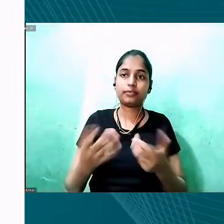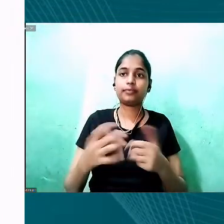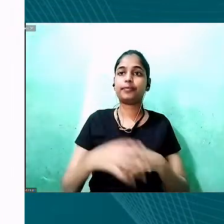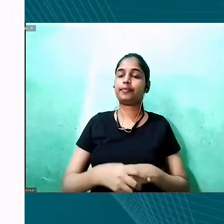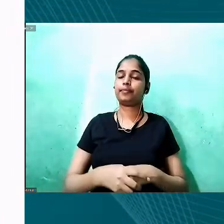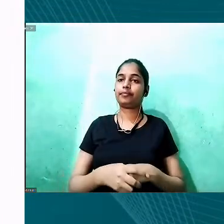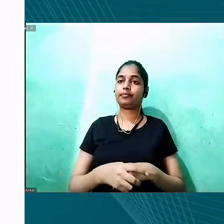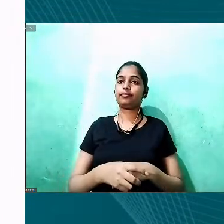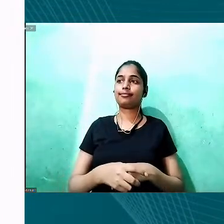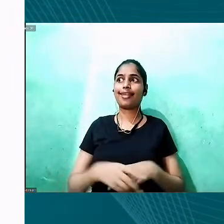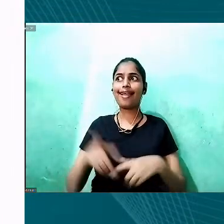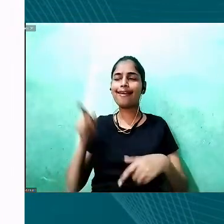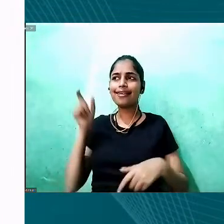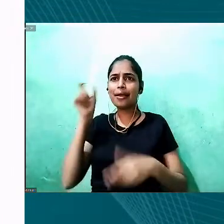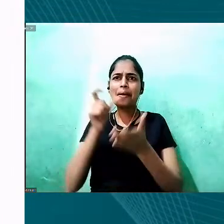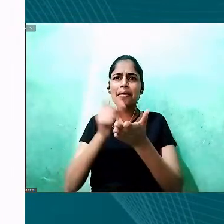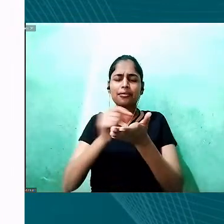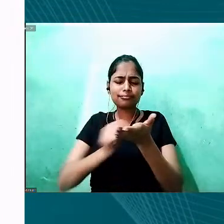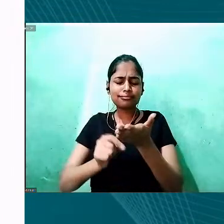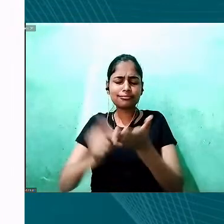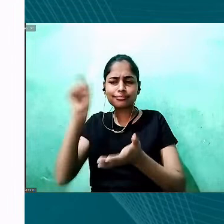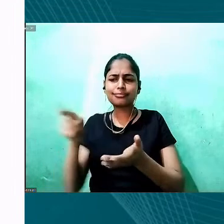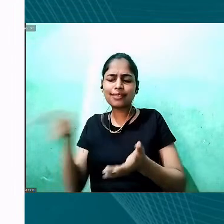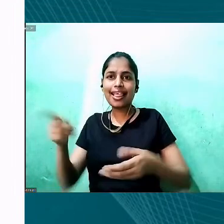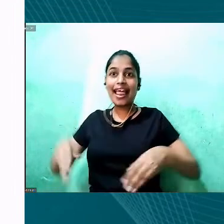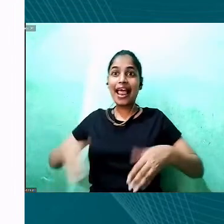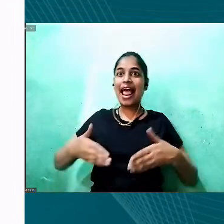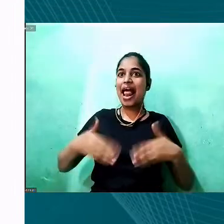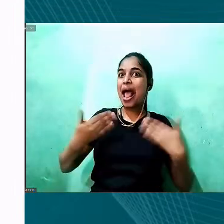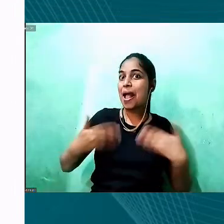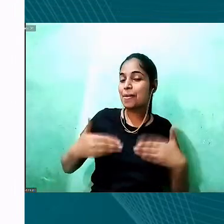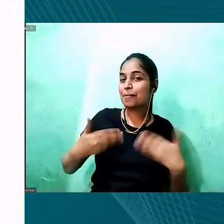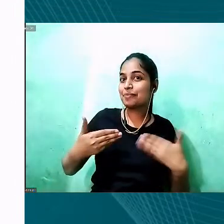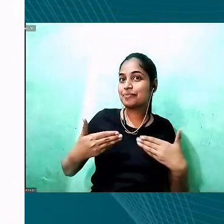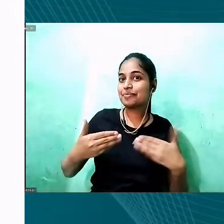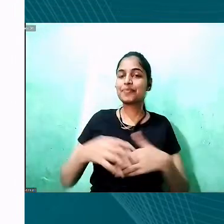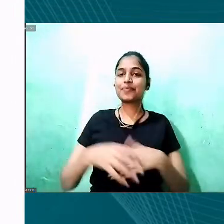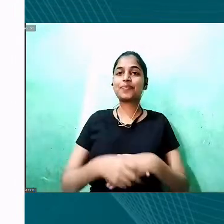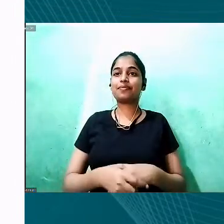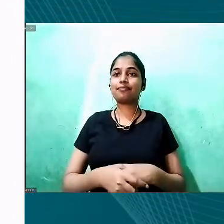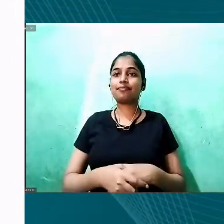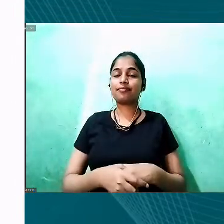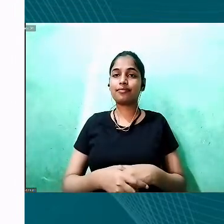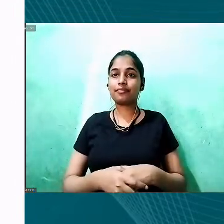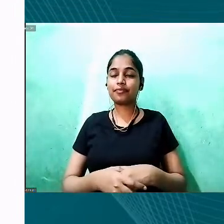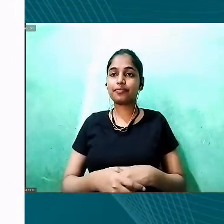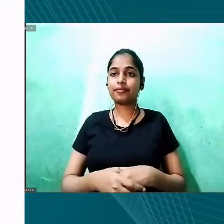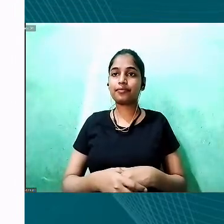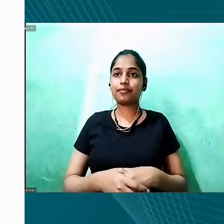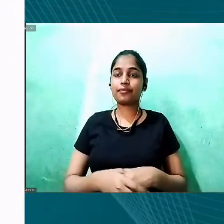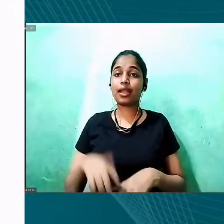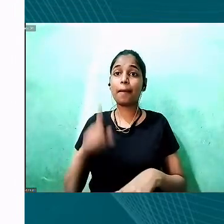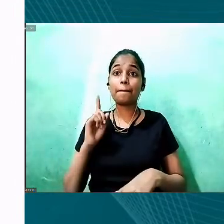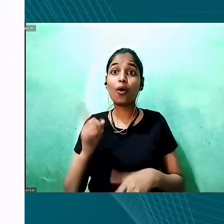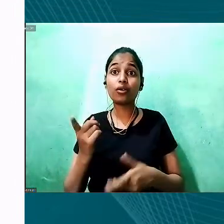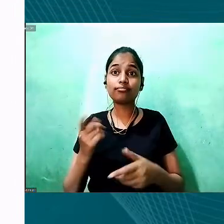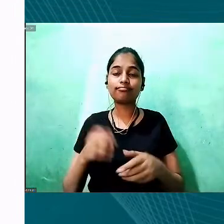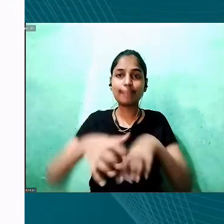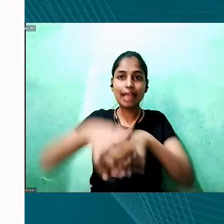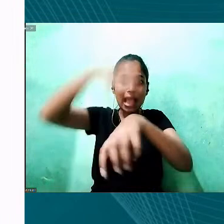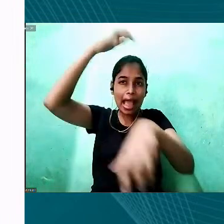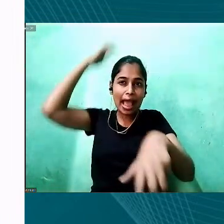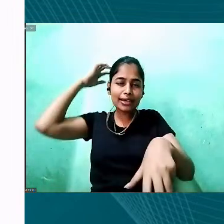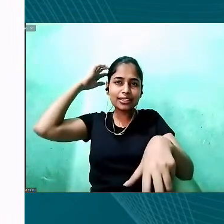there. He quickly adapted and developed new games. As you can see in the picture, he used to